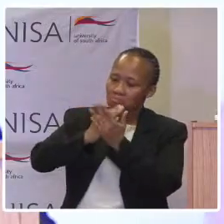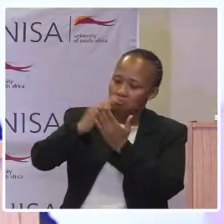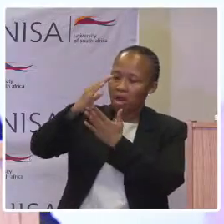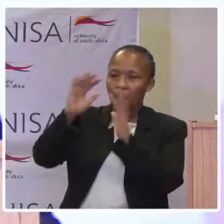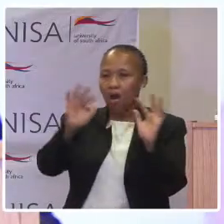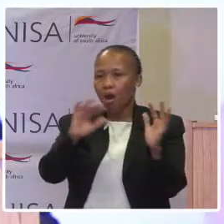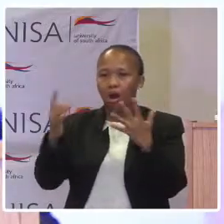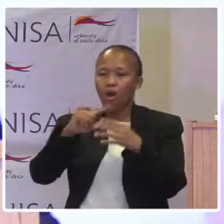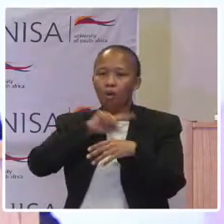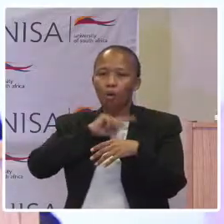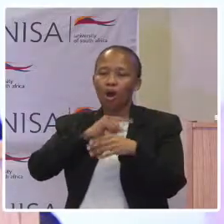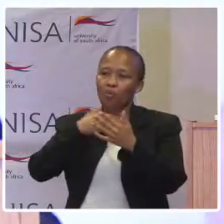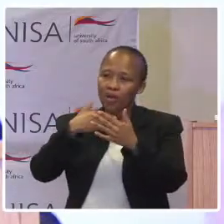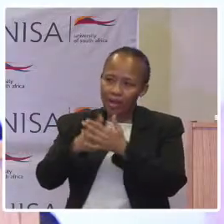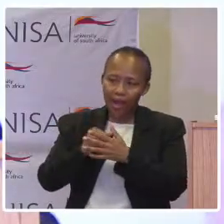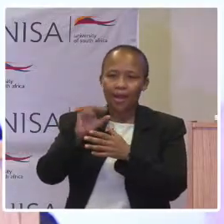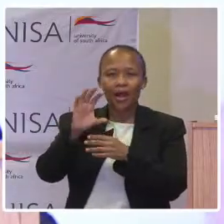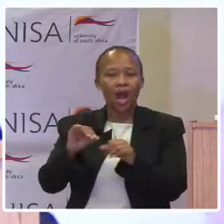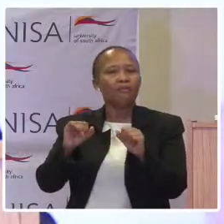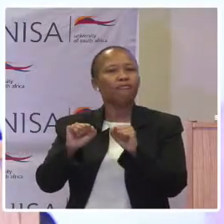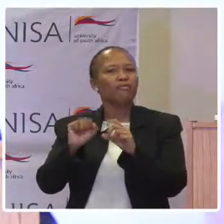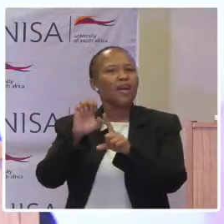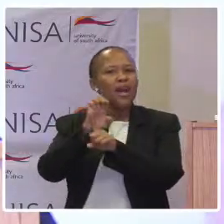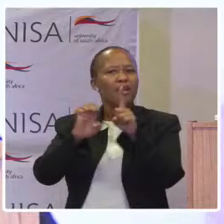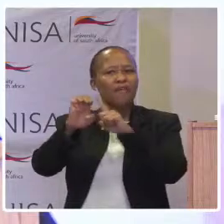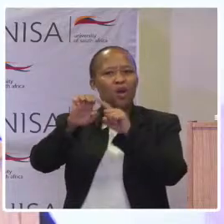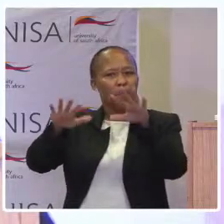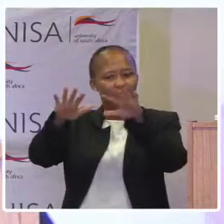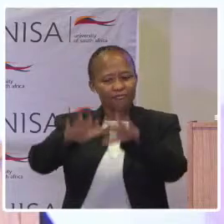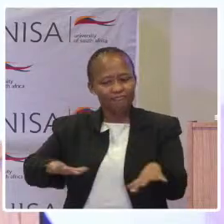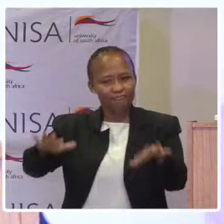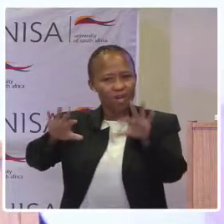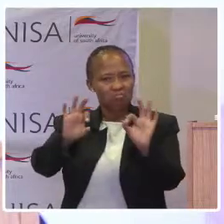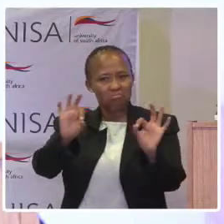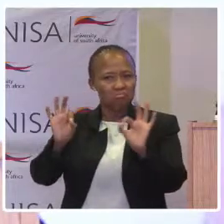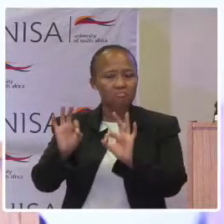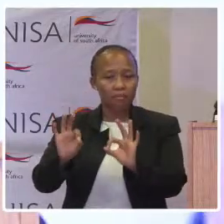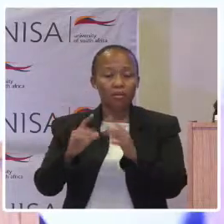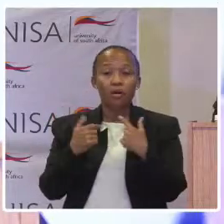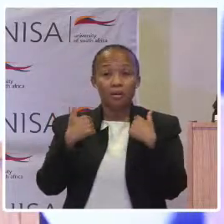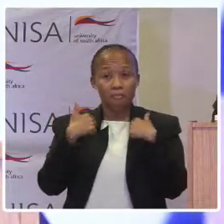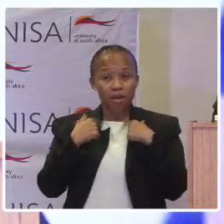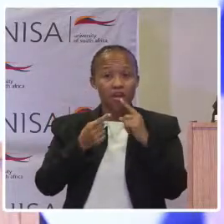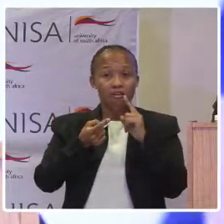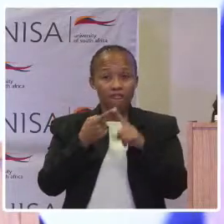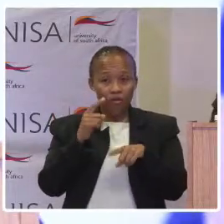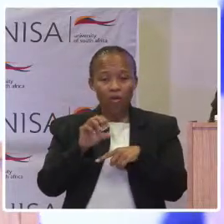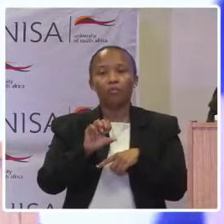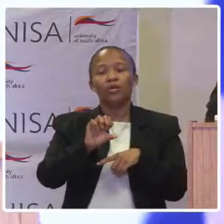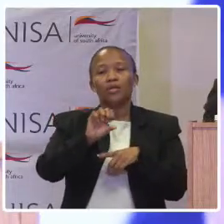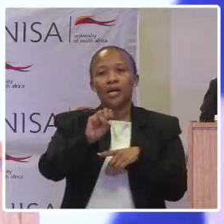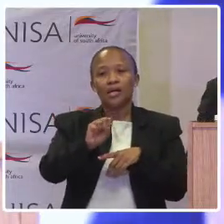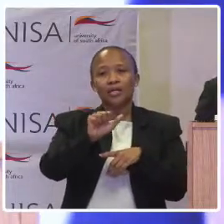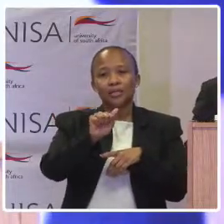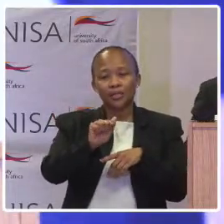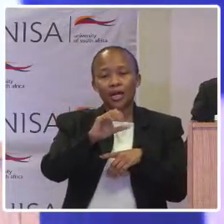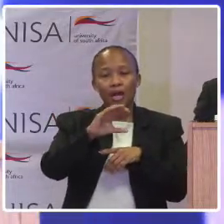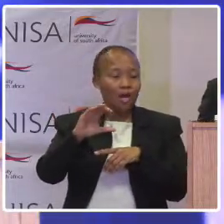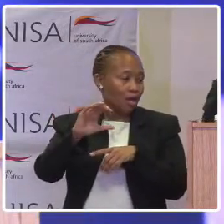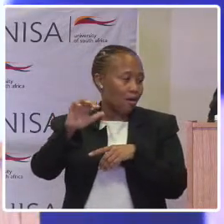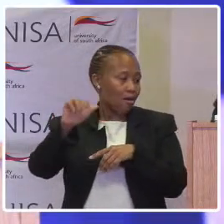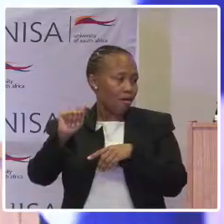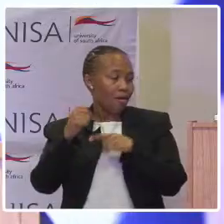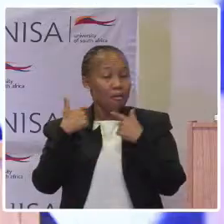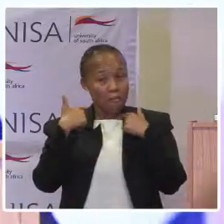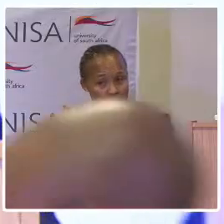skies environment. You know that I come from the South African National Space Agency, so I must also talk about the matters of